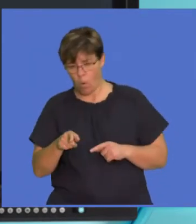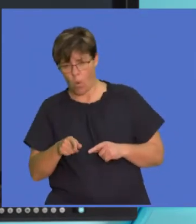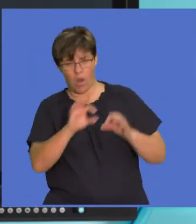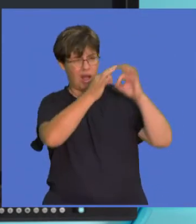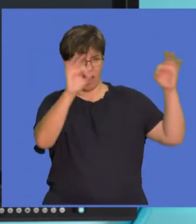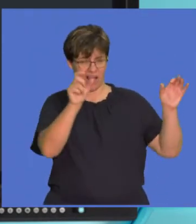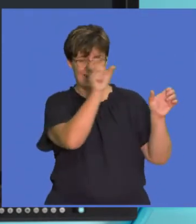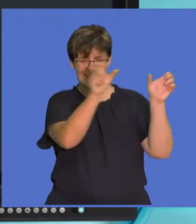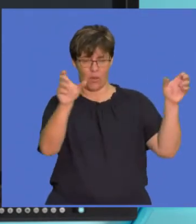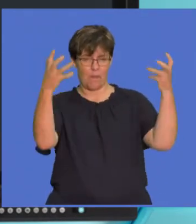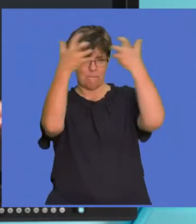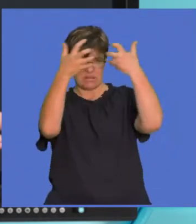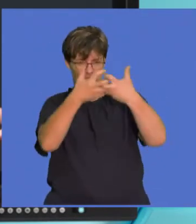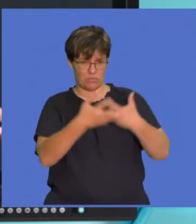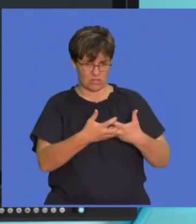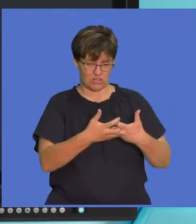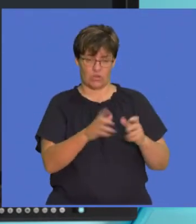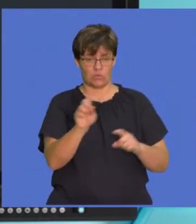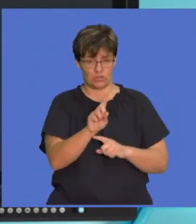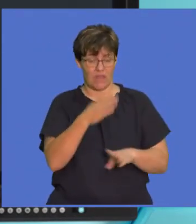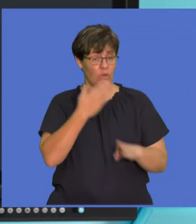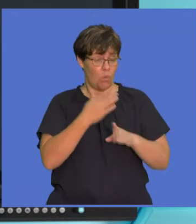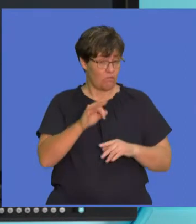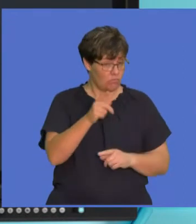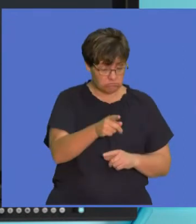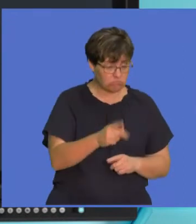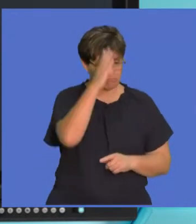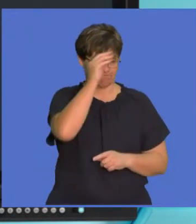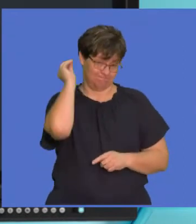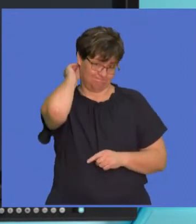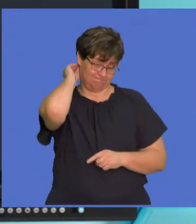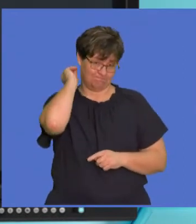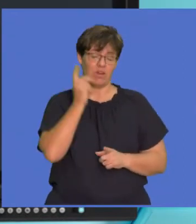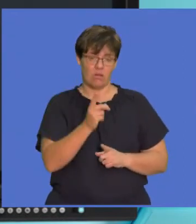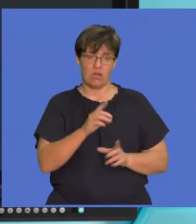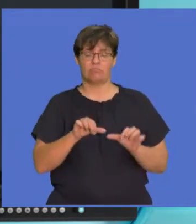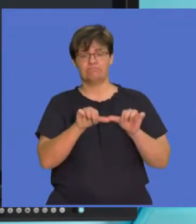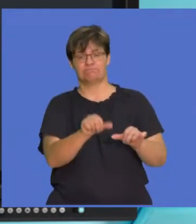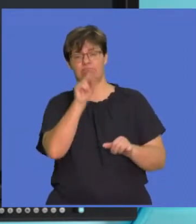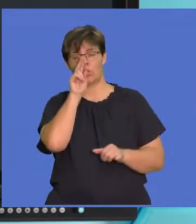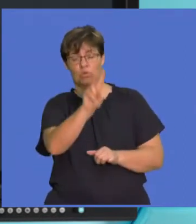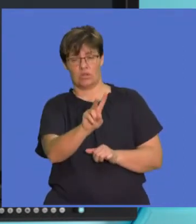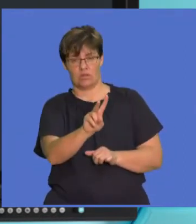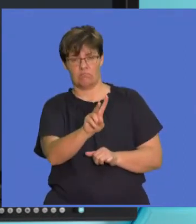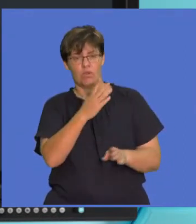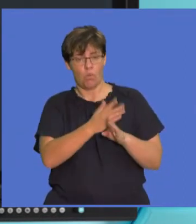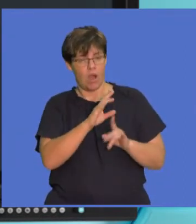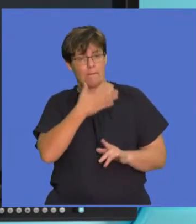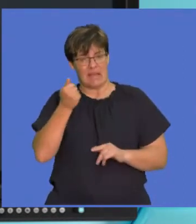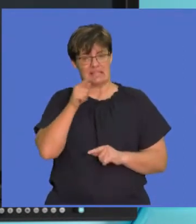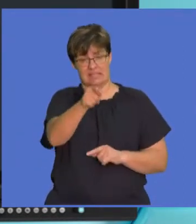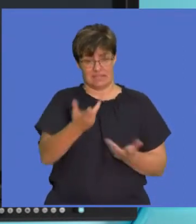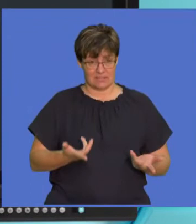prefer to use one of them, it's really up to you, especially if it works for you. So we're going to just look